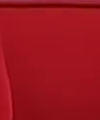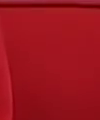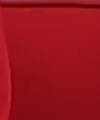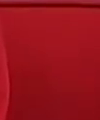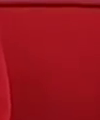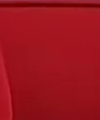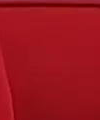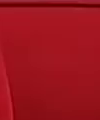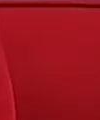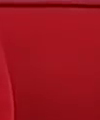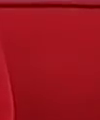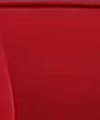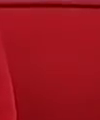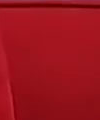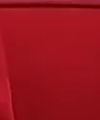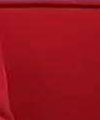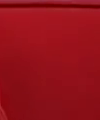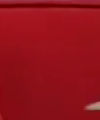Pat Robertson,